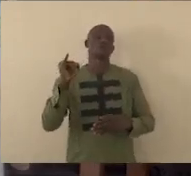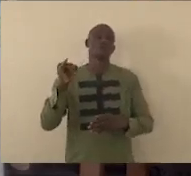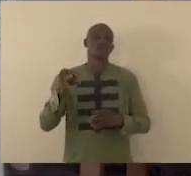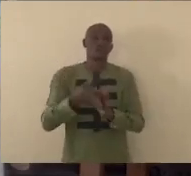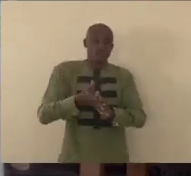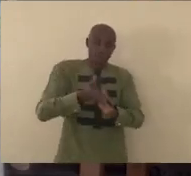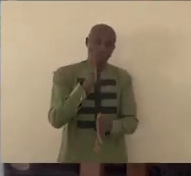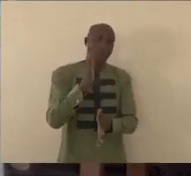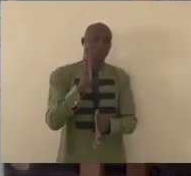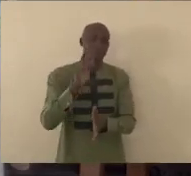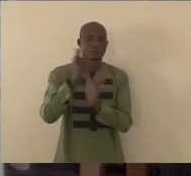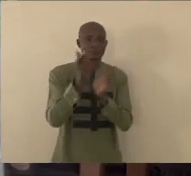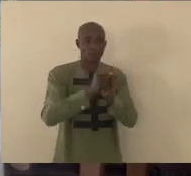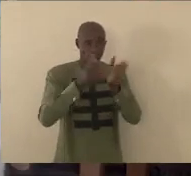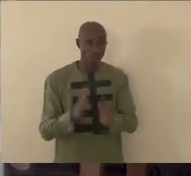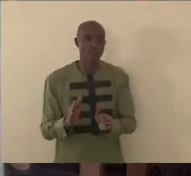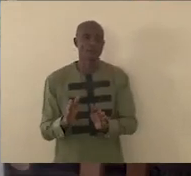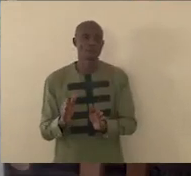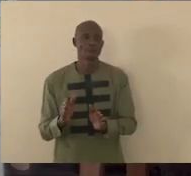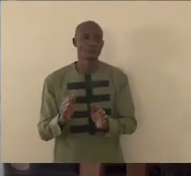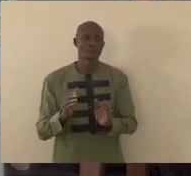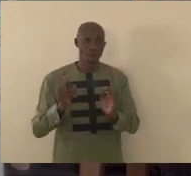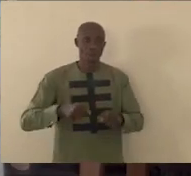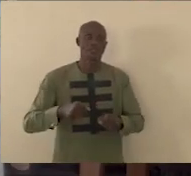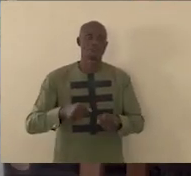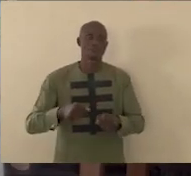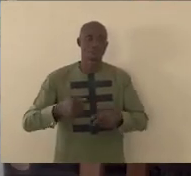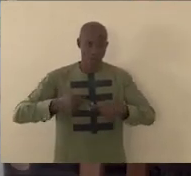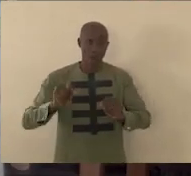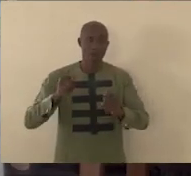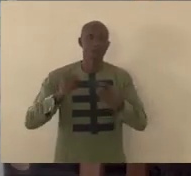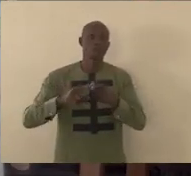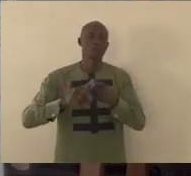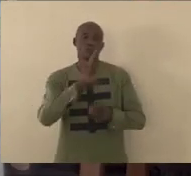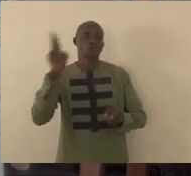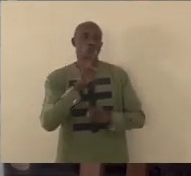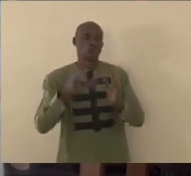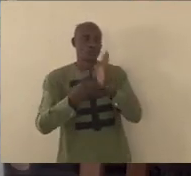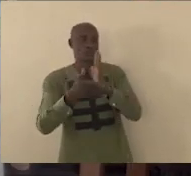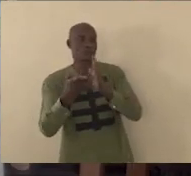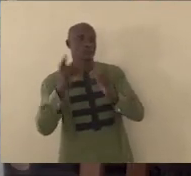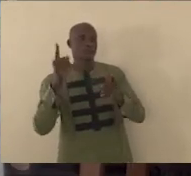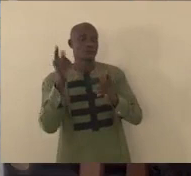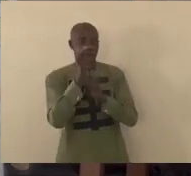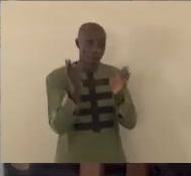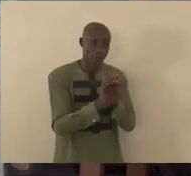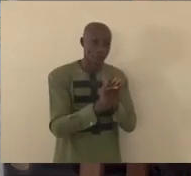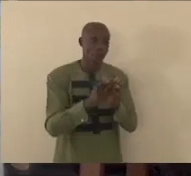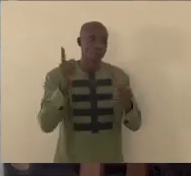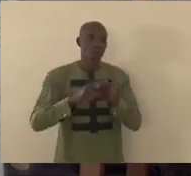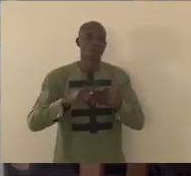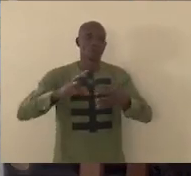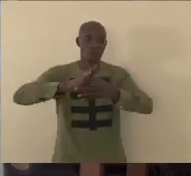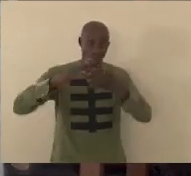smart lawyers are increasingly able to persuade juries to exploit the technicalities of the law to exonerate